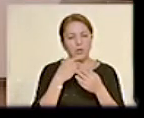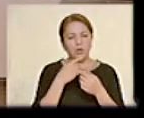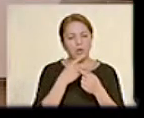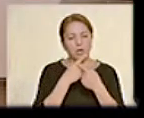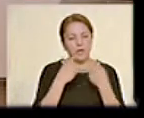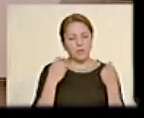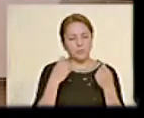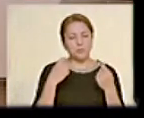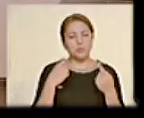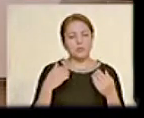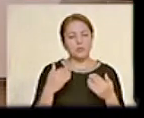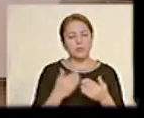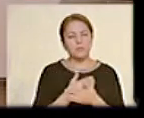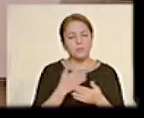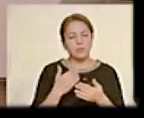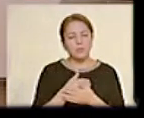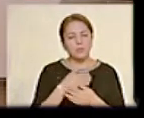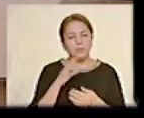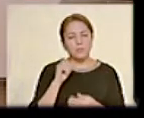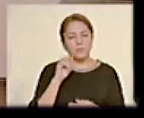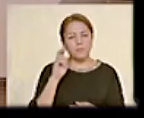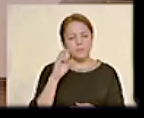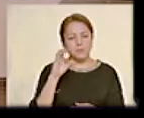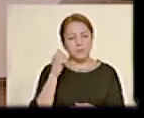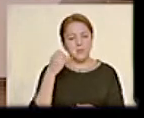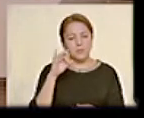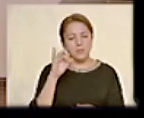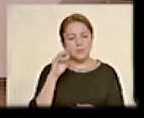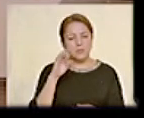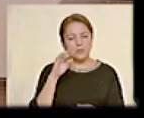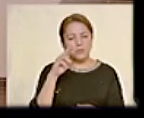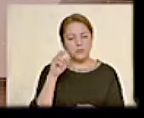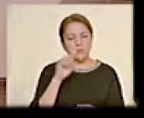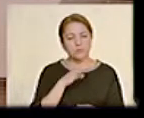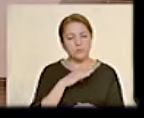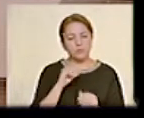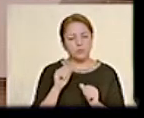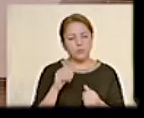veb sahifalarda joylashtirilgan bo'lishi mumkin bo'ladi.